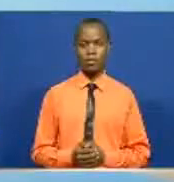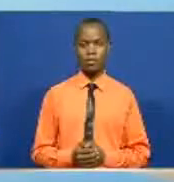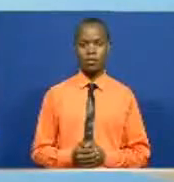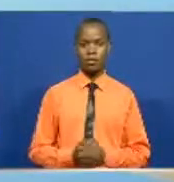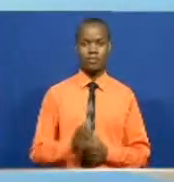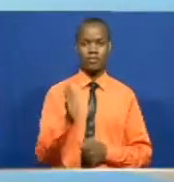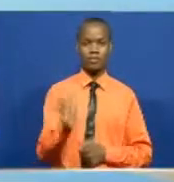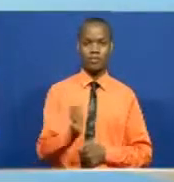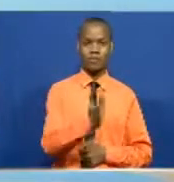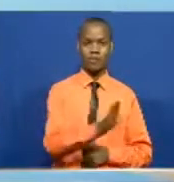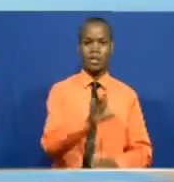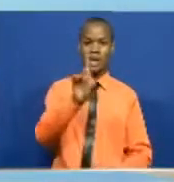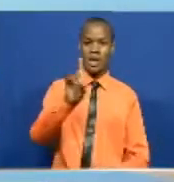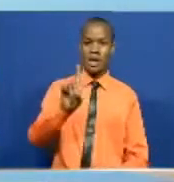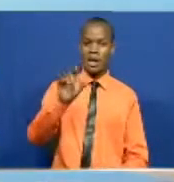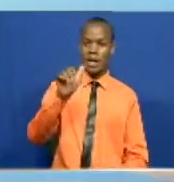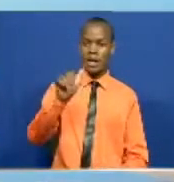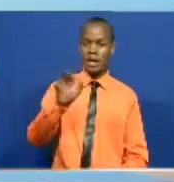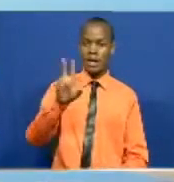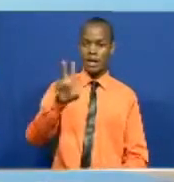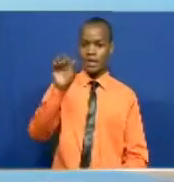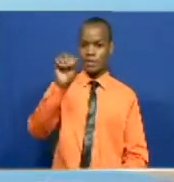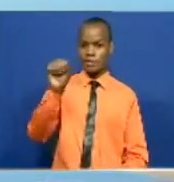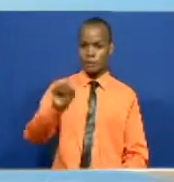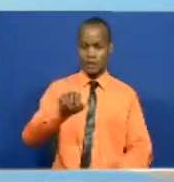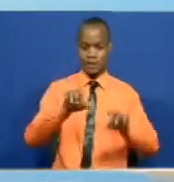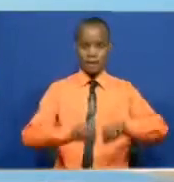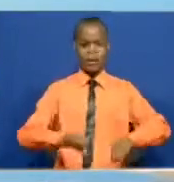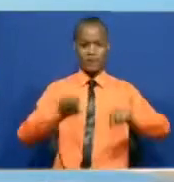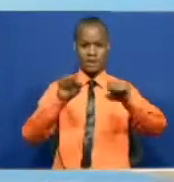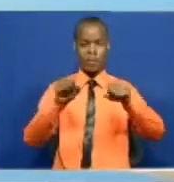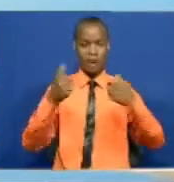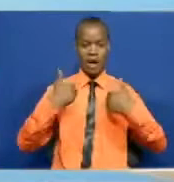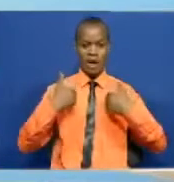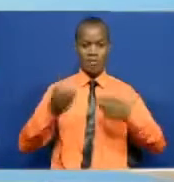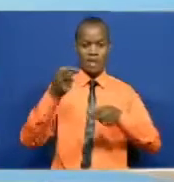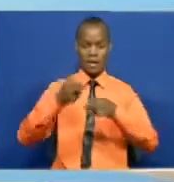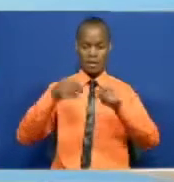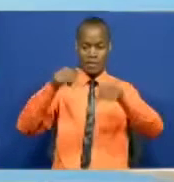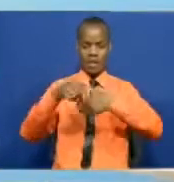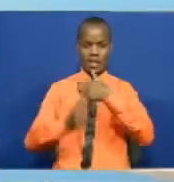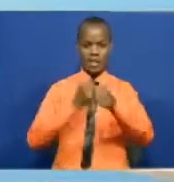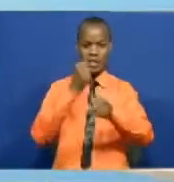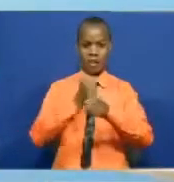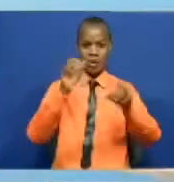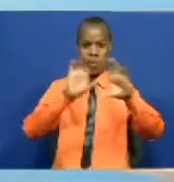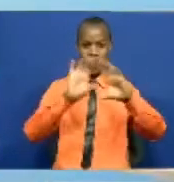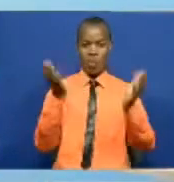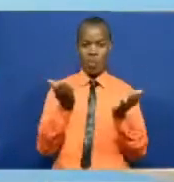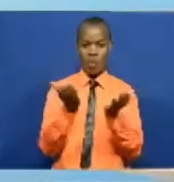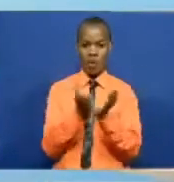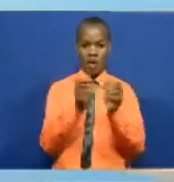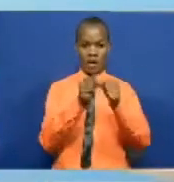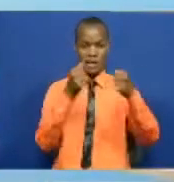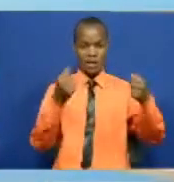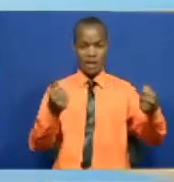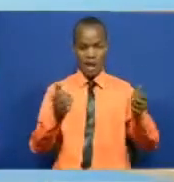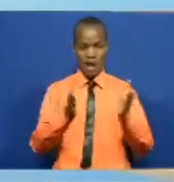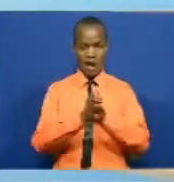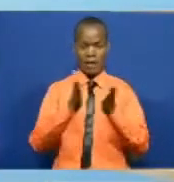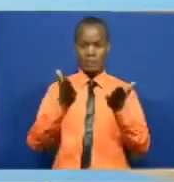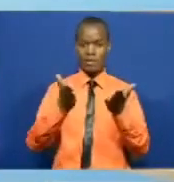Now, Davis and Shirtliff Executive Chairman Alec Davis has been named in this year's Business Worldwide magazine and credited for building